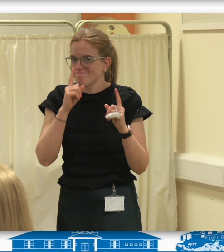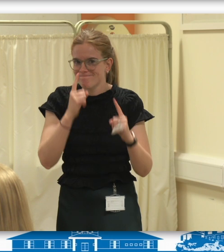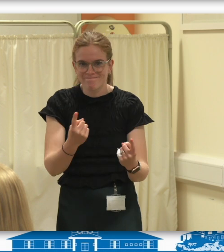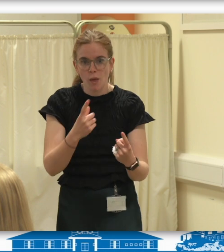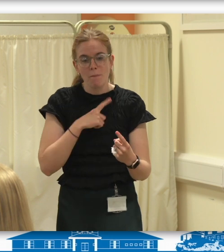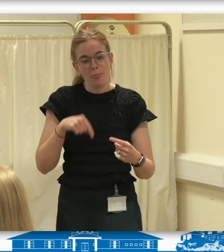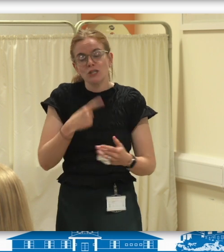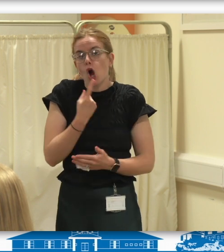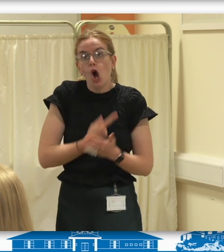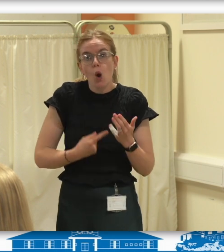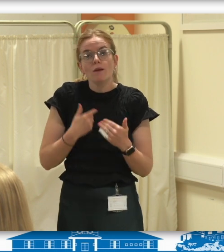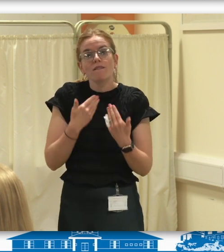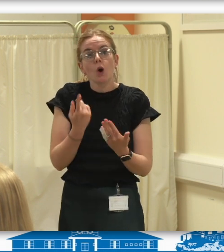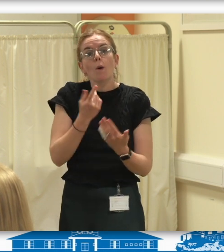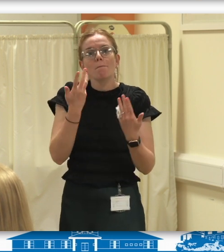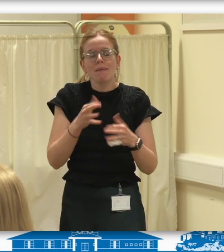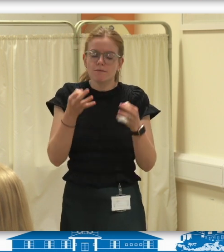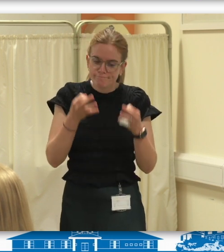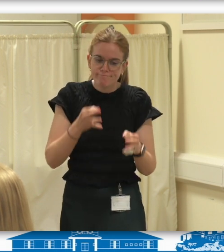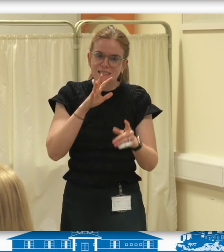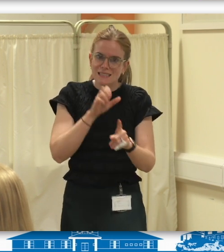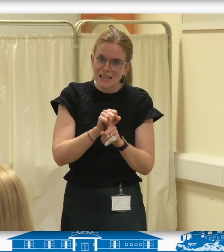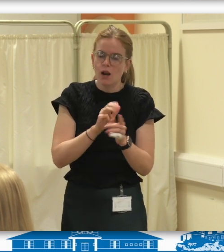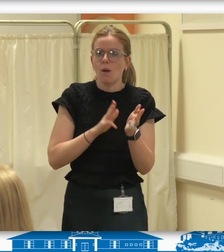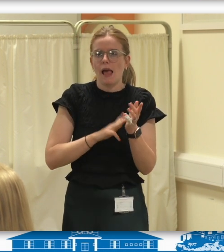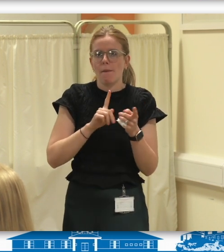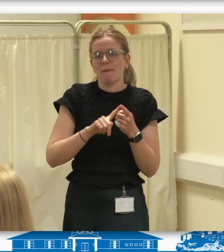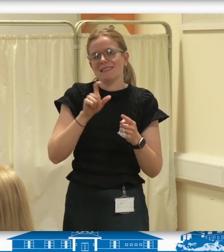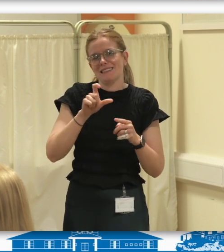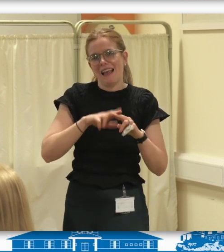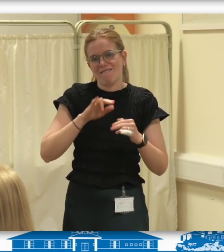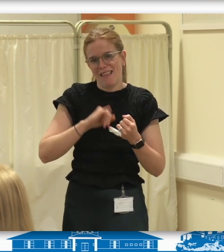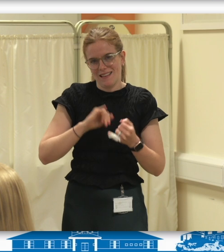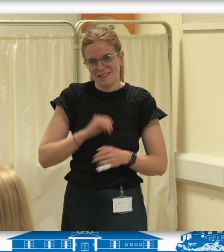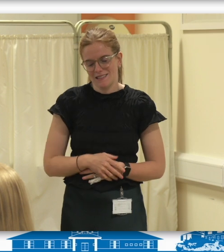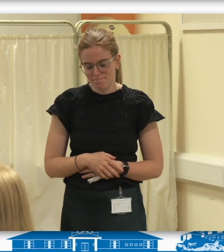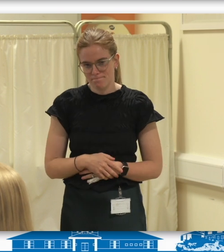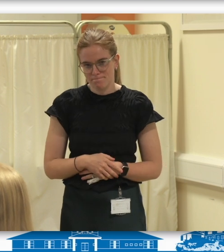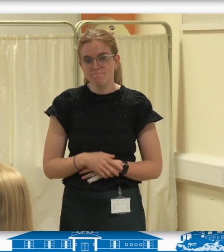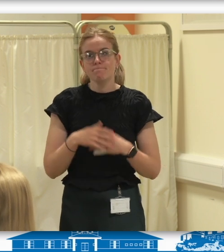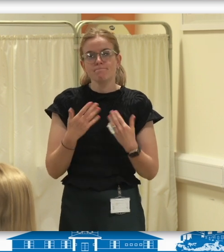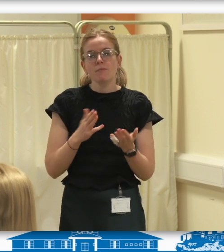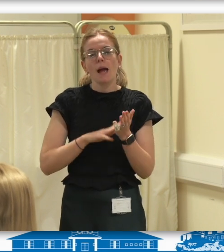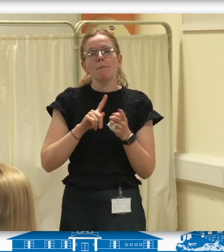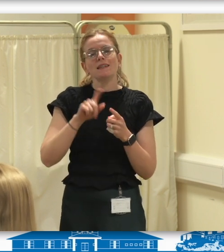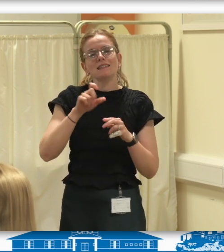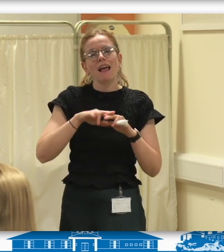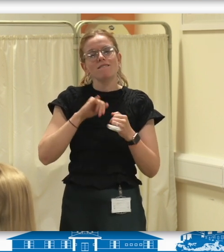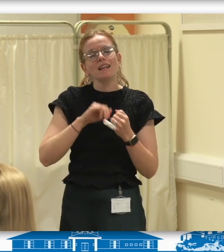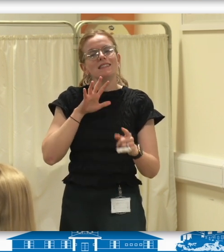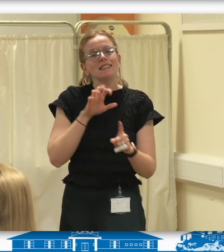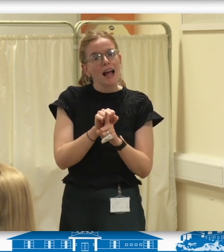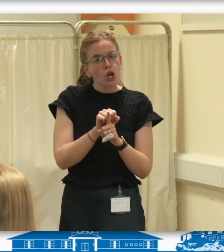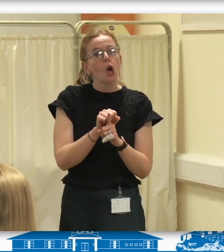diagnosis of ME/CFS. So moving on. So ME/CFS